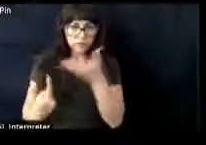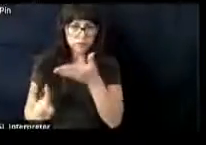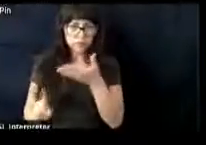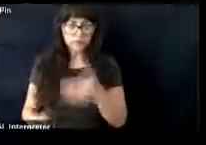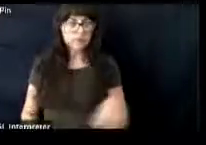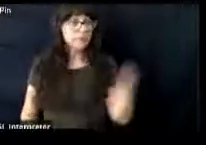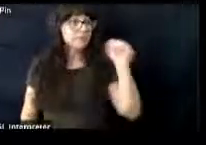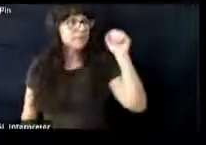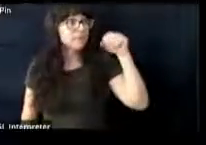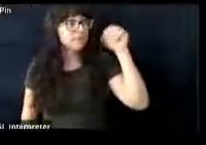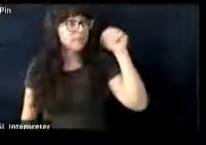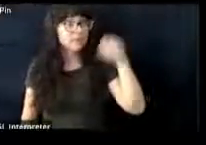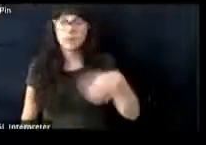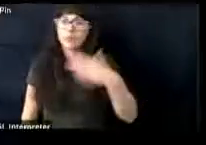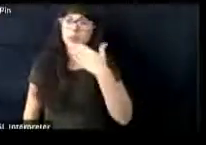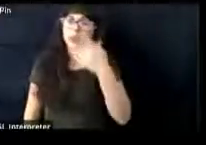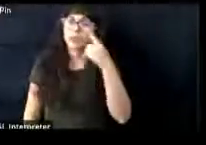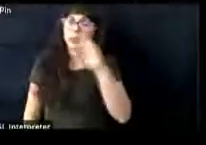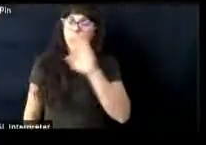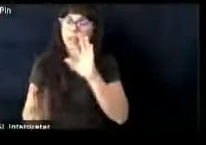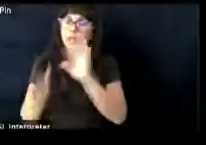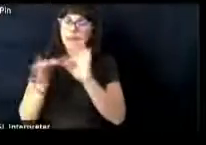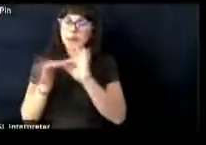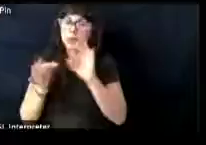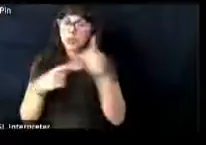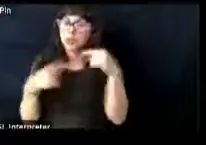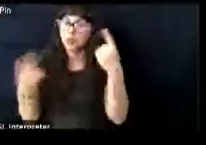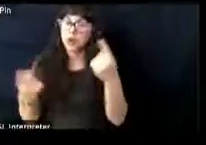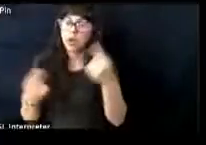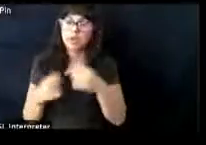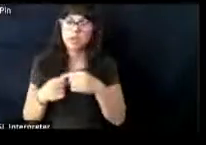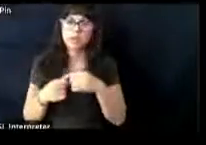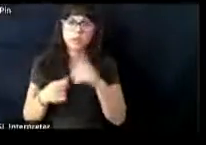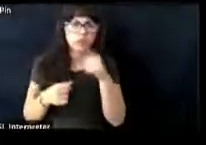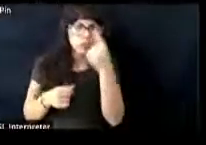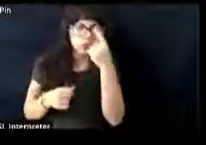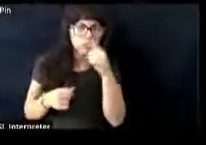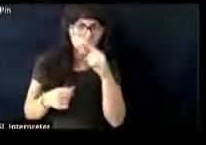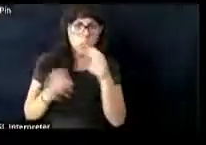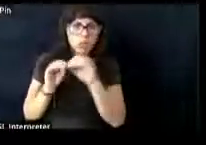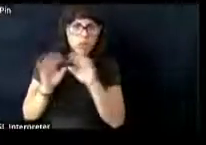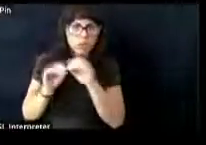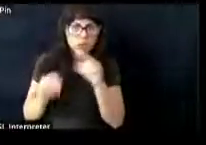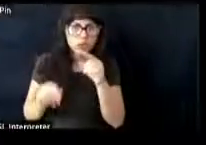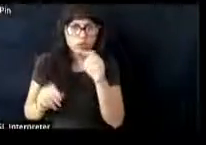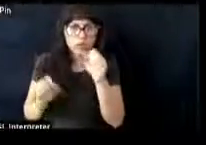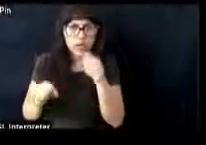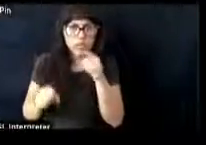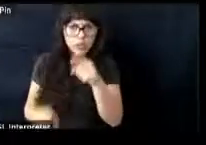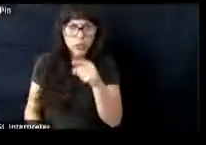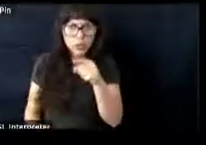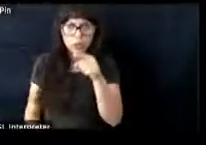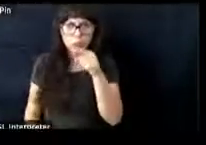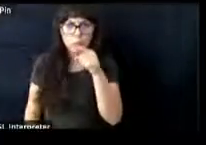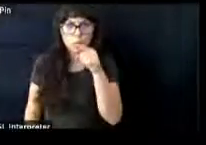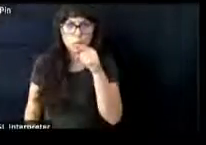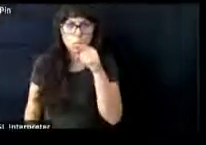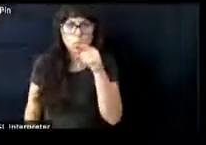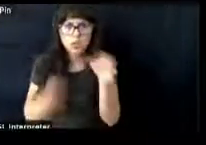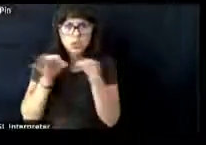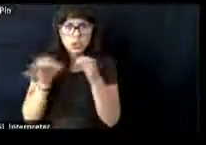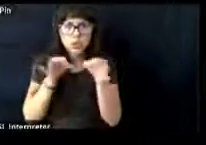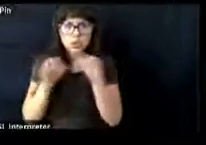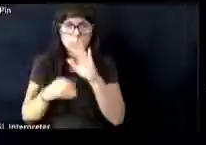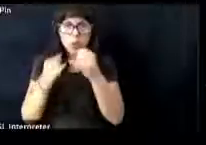Yes. Thank you for your input thus far. Just for clarification, can you describe